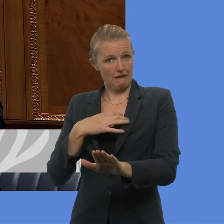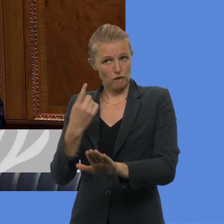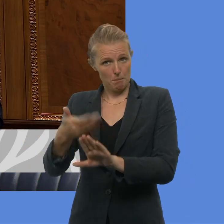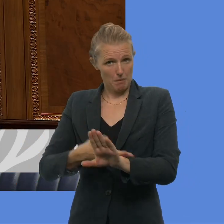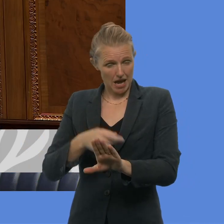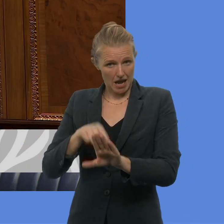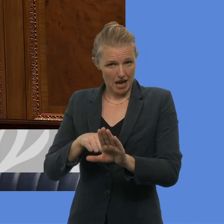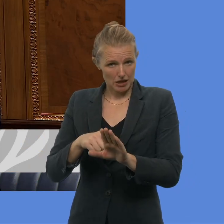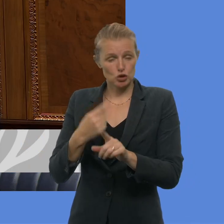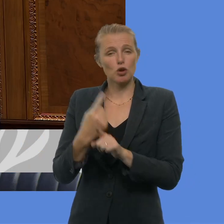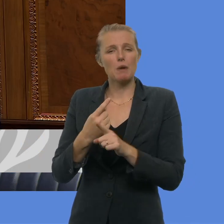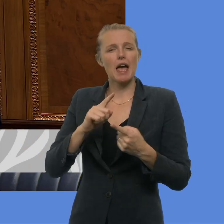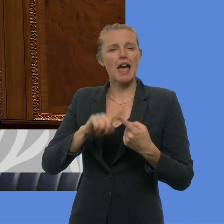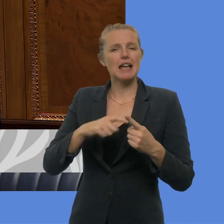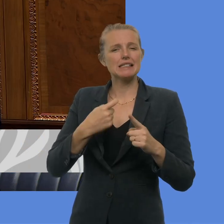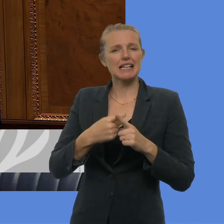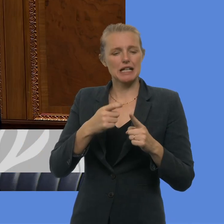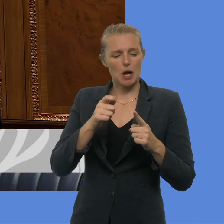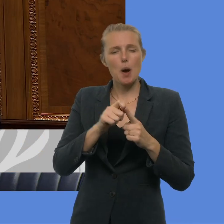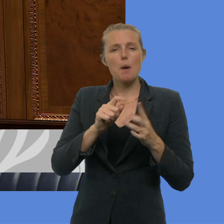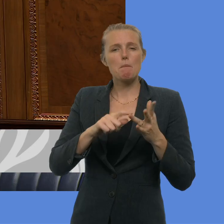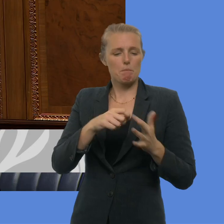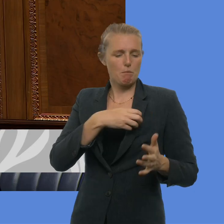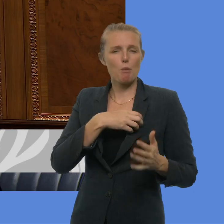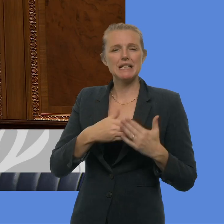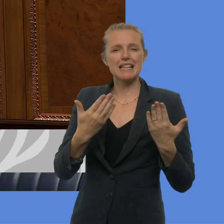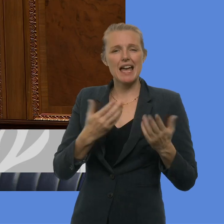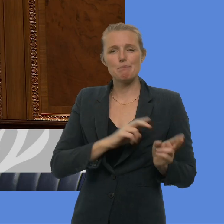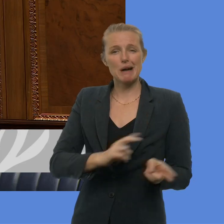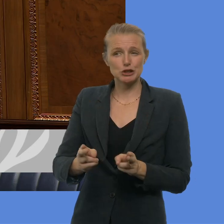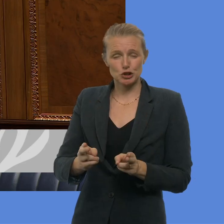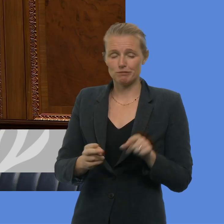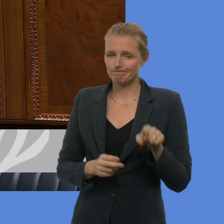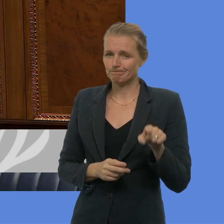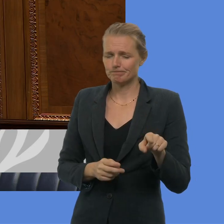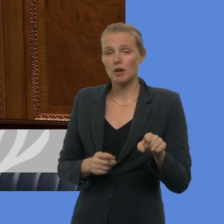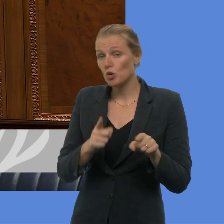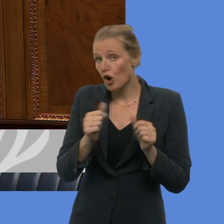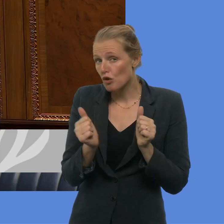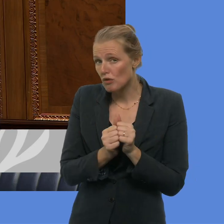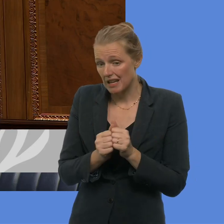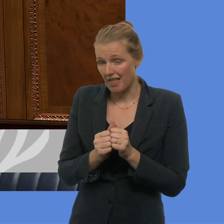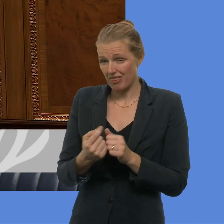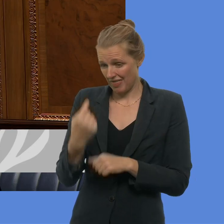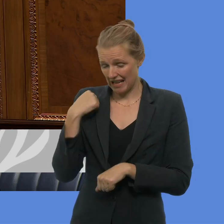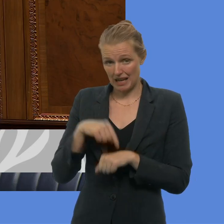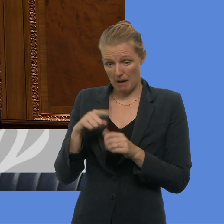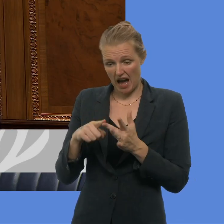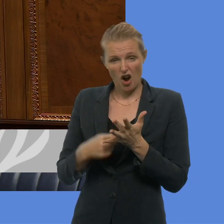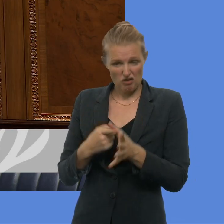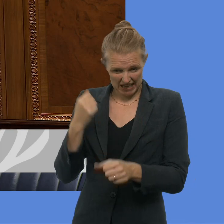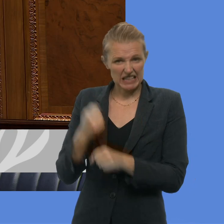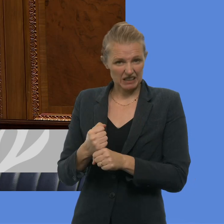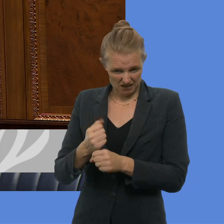podcast about the Enniskillen Poppy Day massacre. Does the First Minister agree that the IRA were guilty of murder?